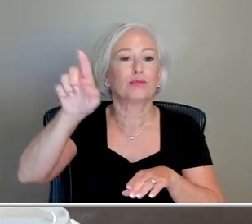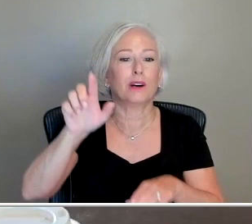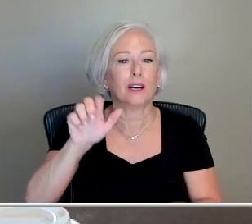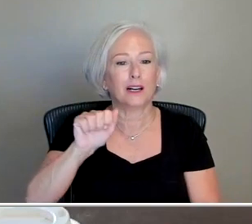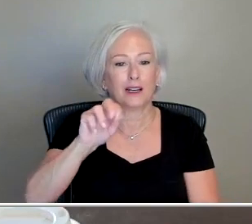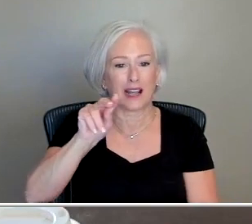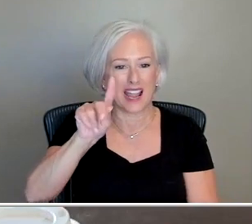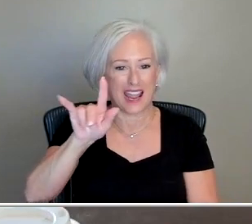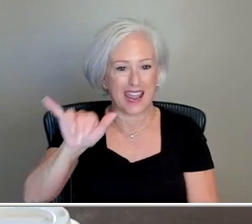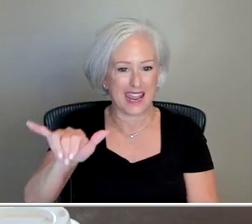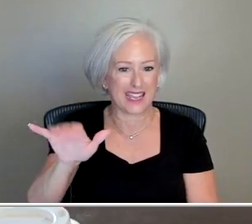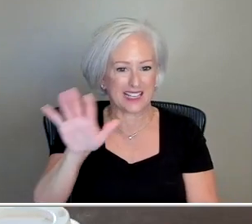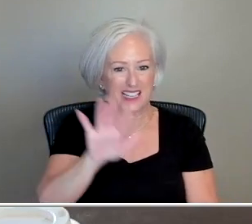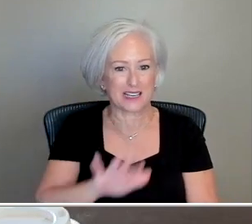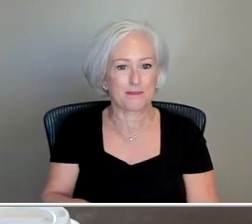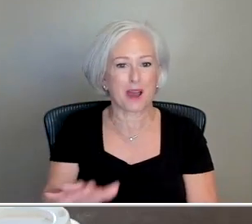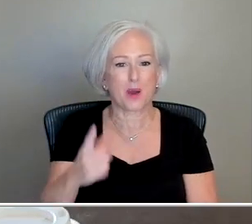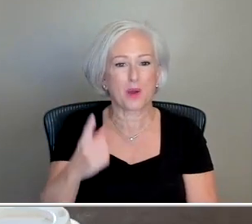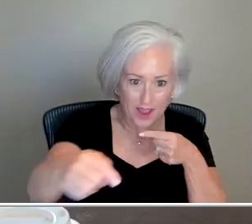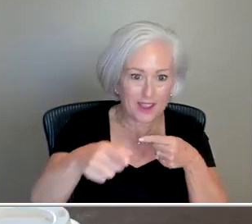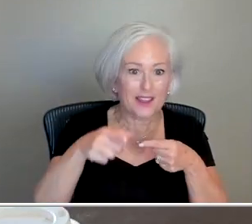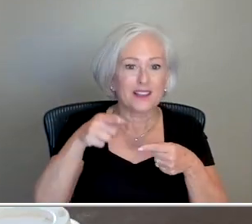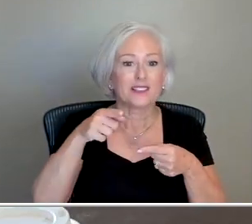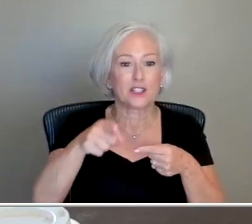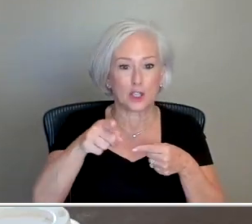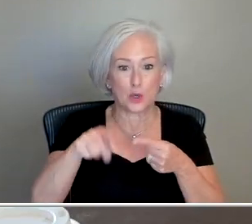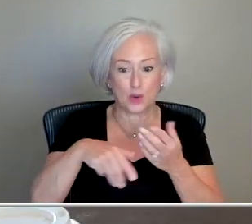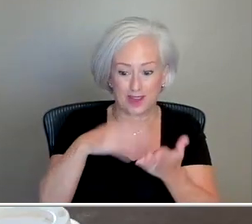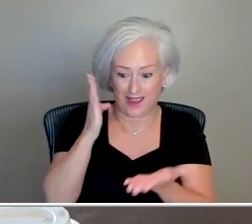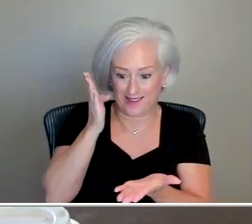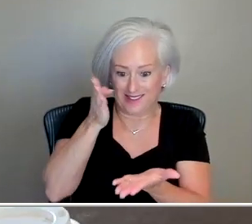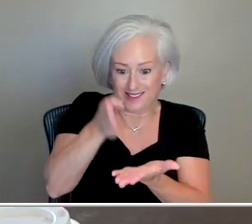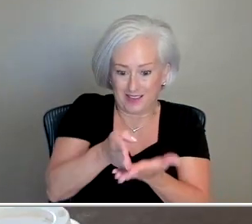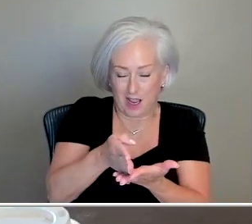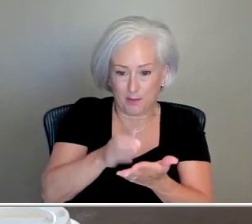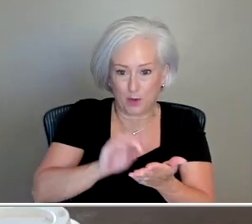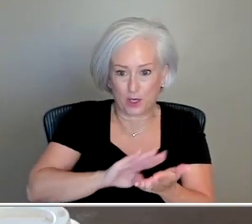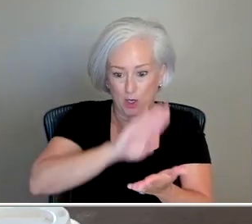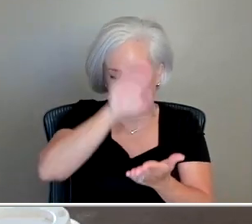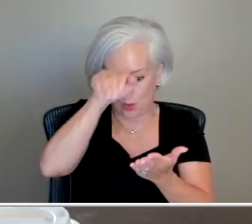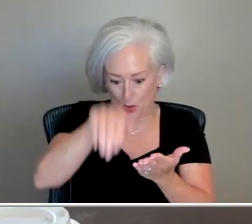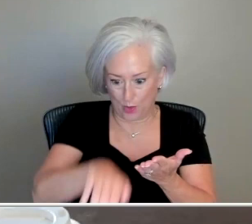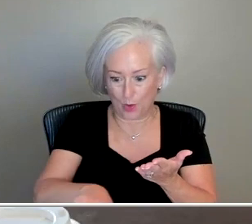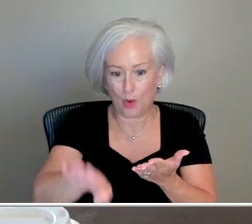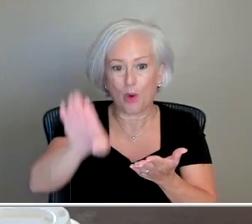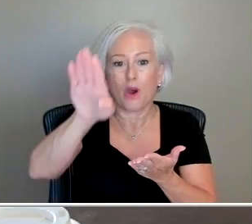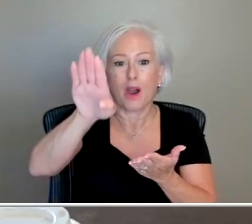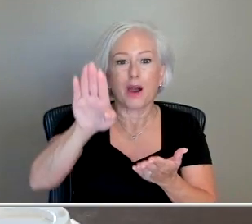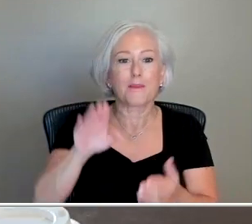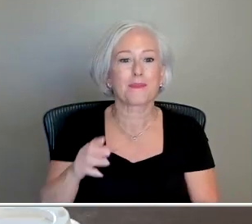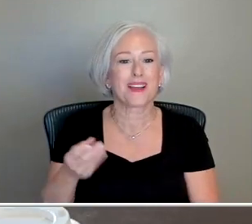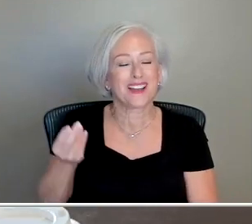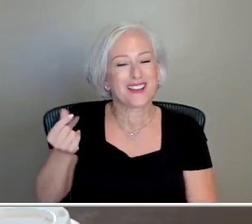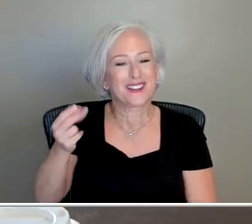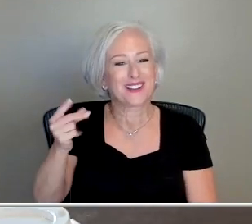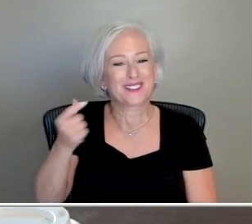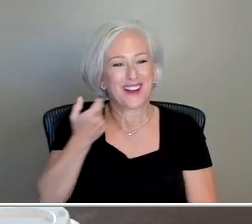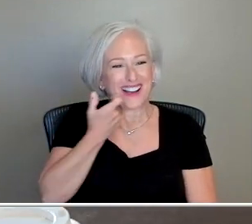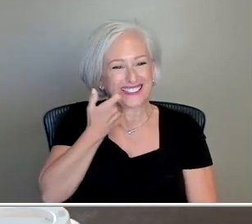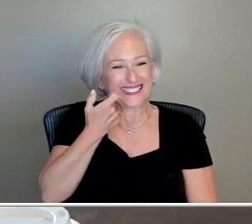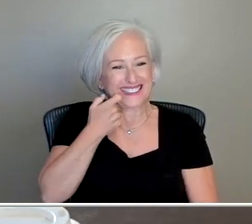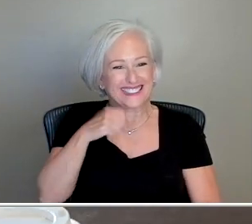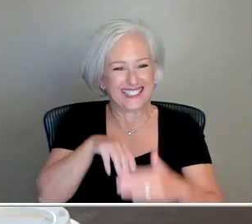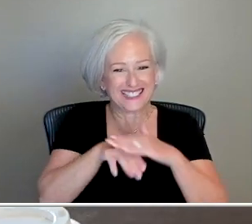and saying, say, Gary, you can stop when you come up this other side. There's the Rainbow and Sunny had just walked in, by the way. And